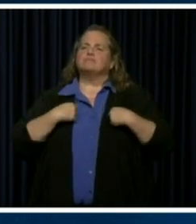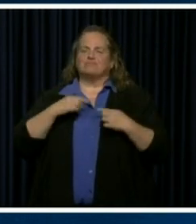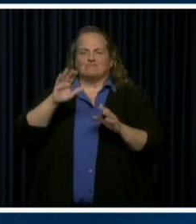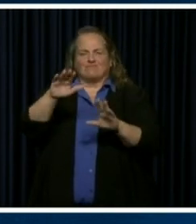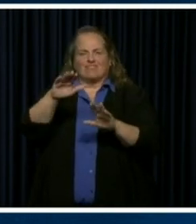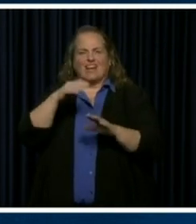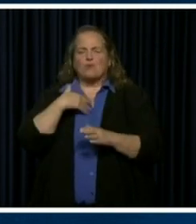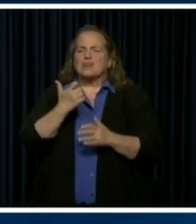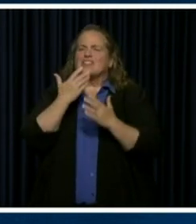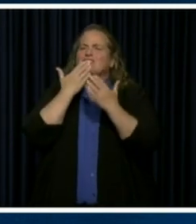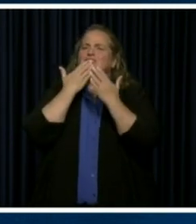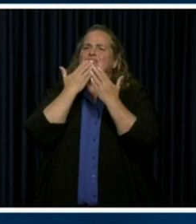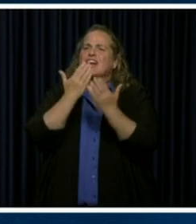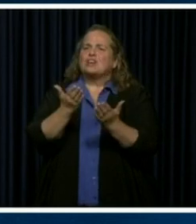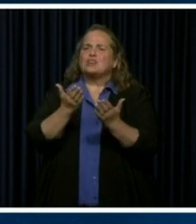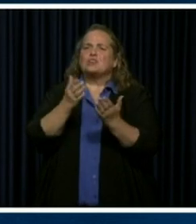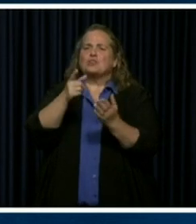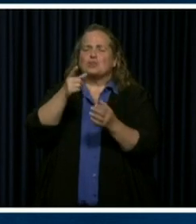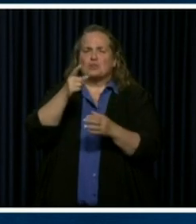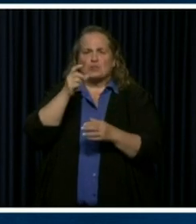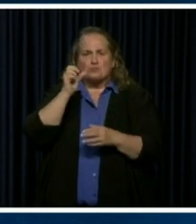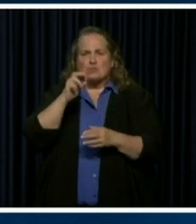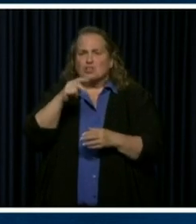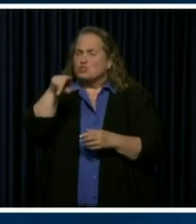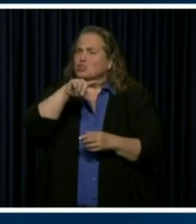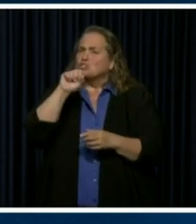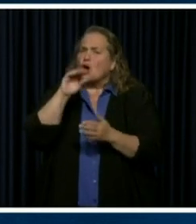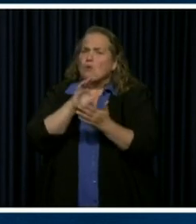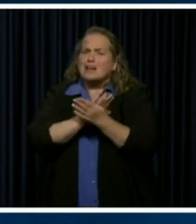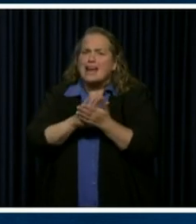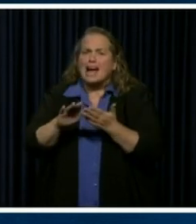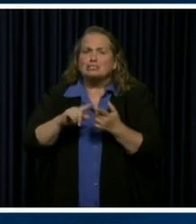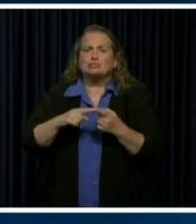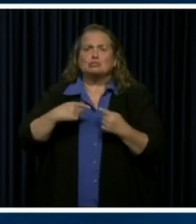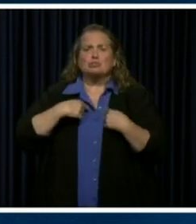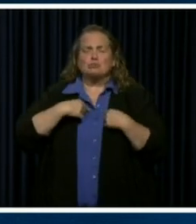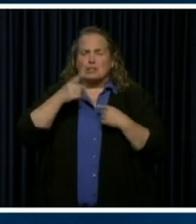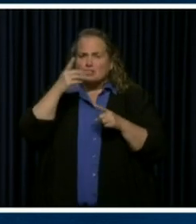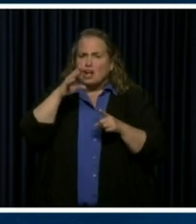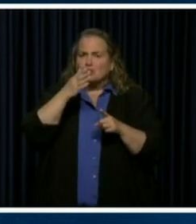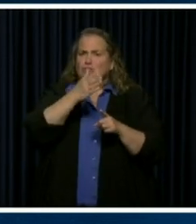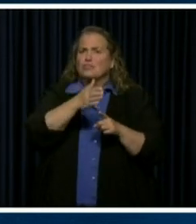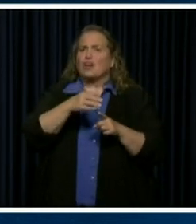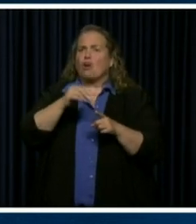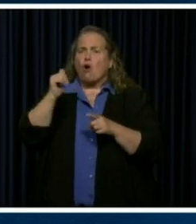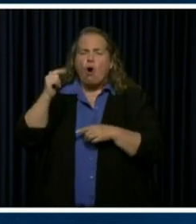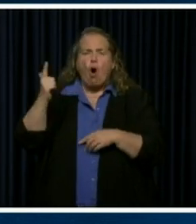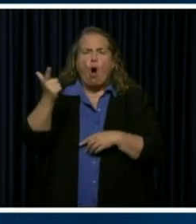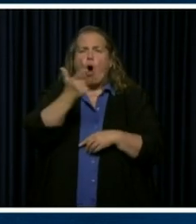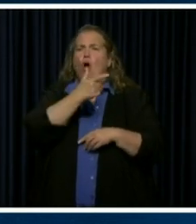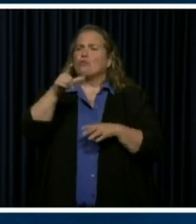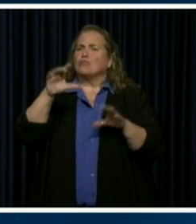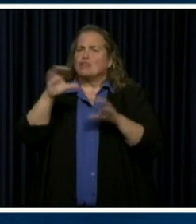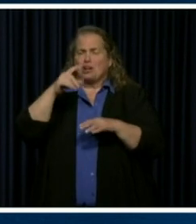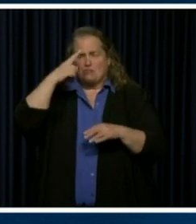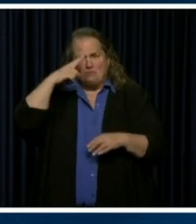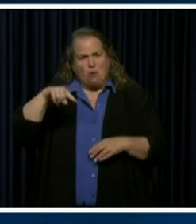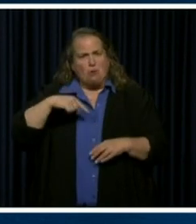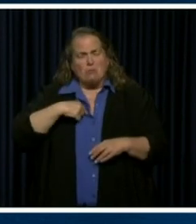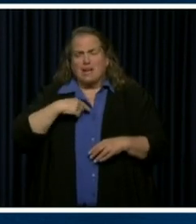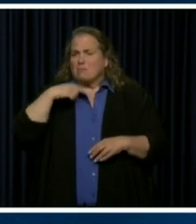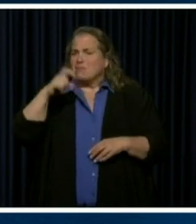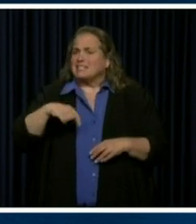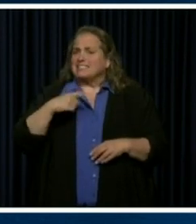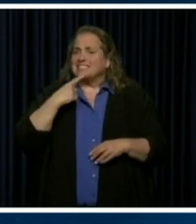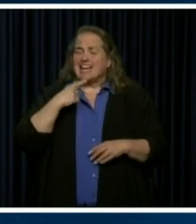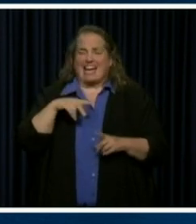Thank you. Steph's been so nice to me, and I appreciate that. Appreciate all of what you've done for me. Katie